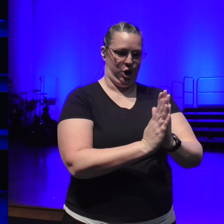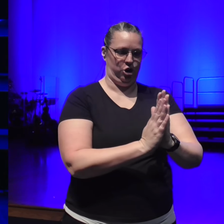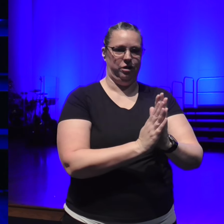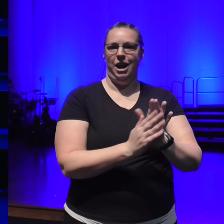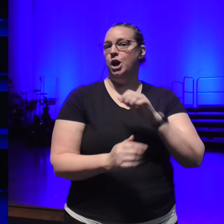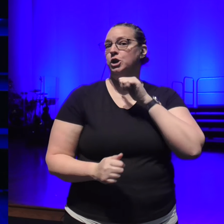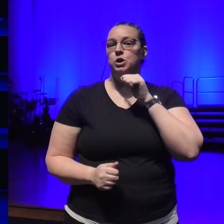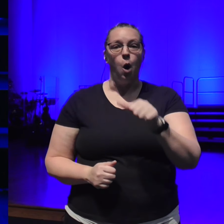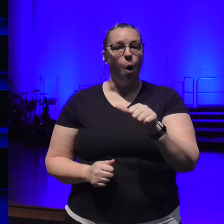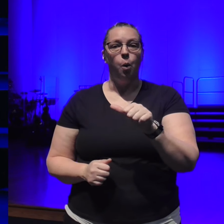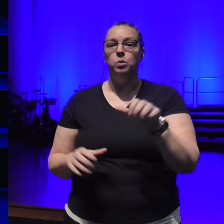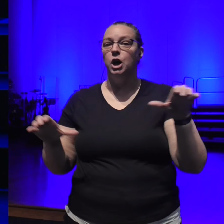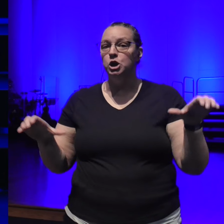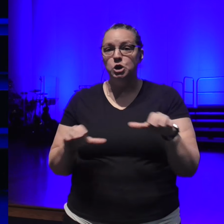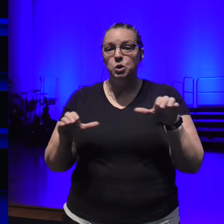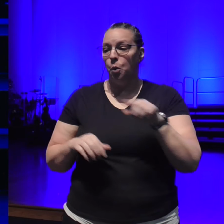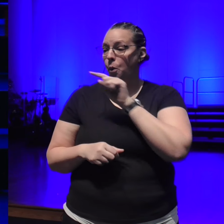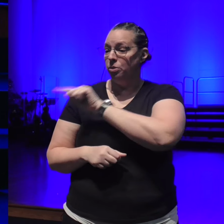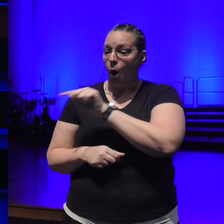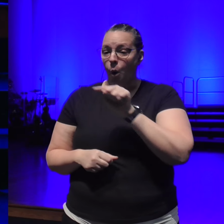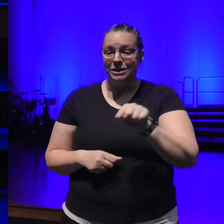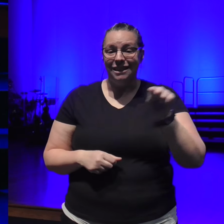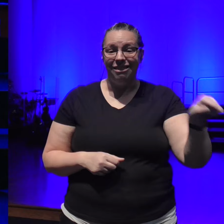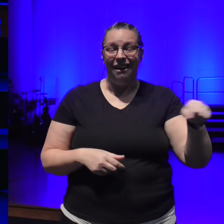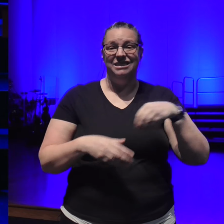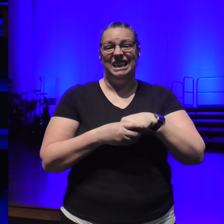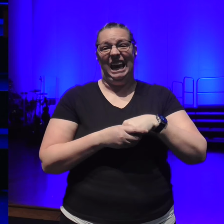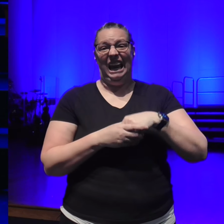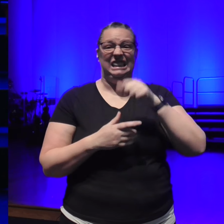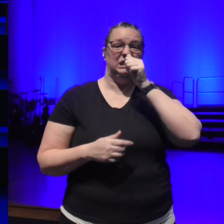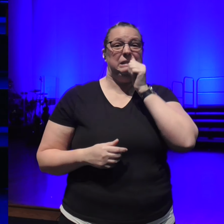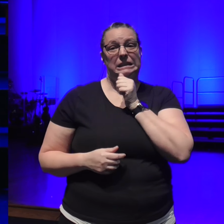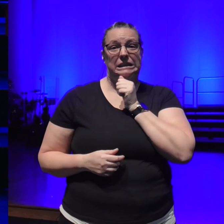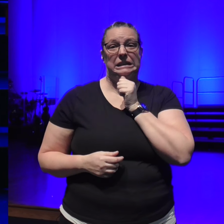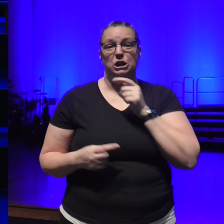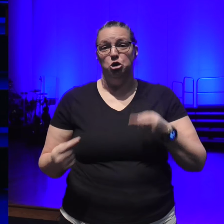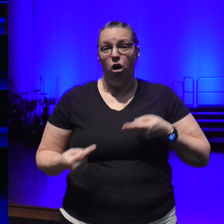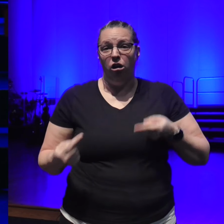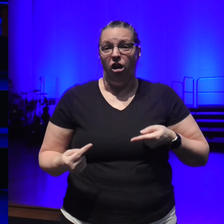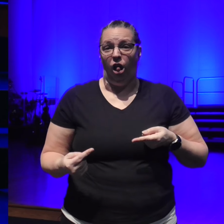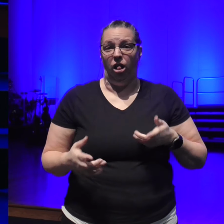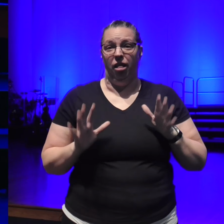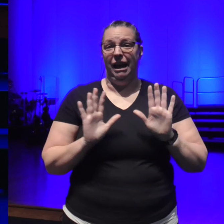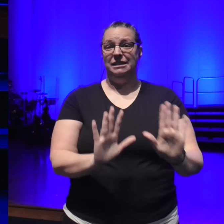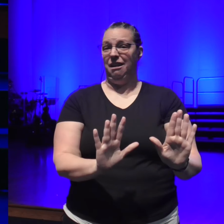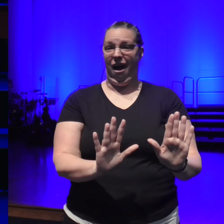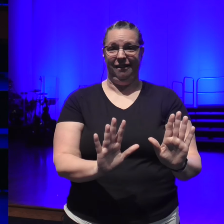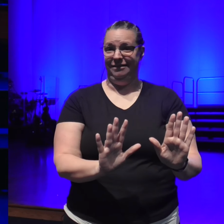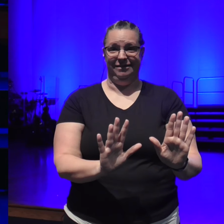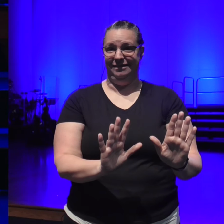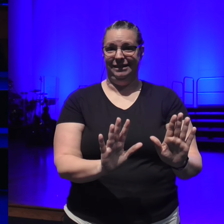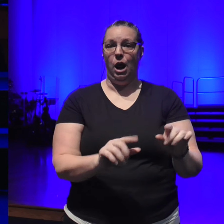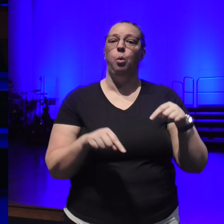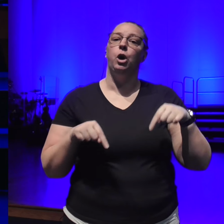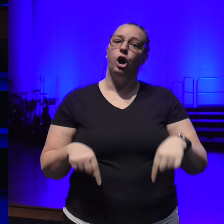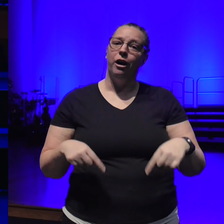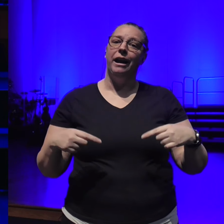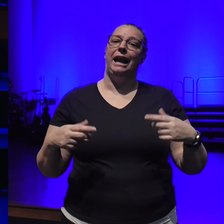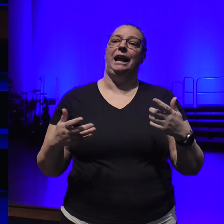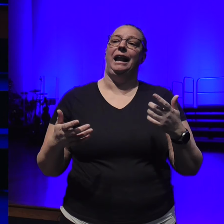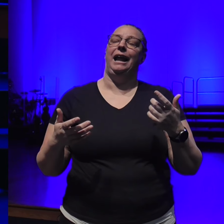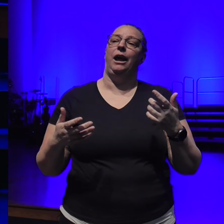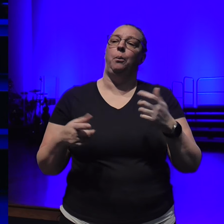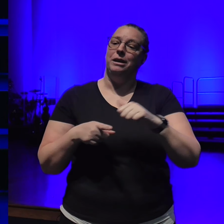Don't do them just when you're in distress. This is not spiritual hospital, everybody. We're in this spiritual gym, which means